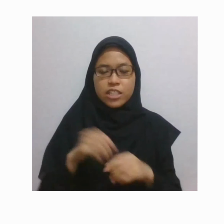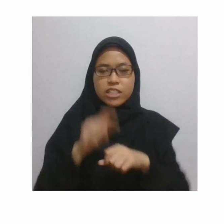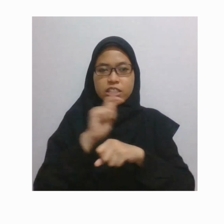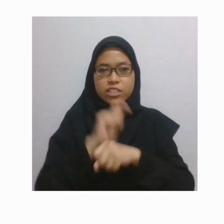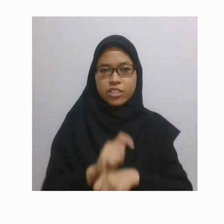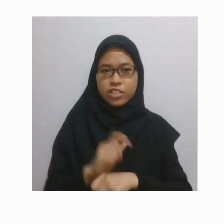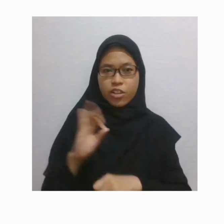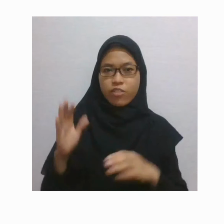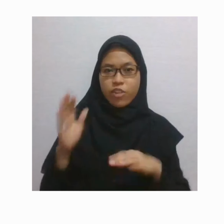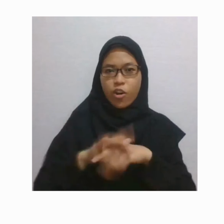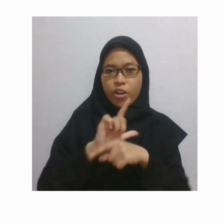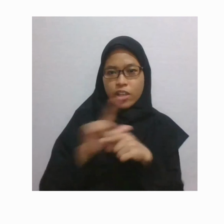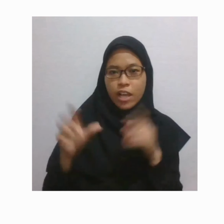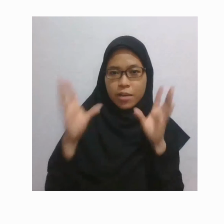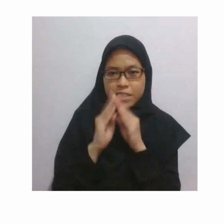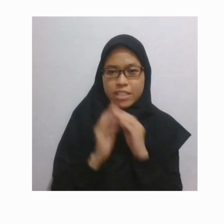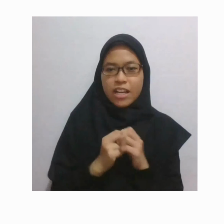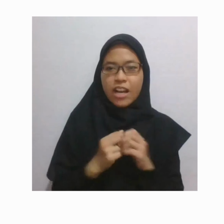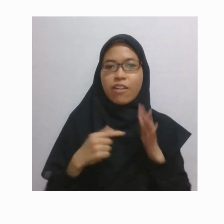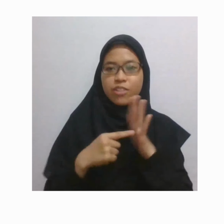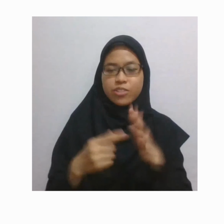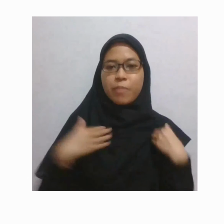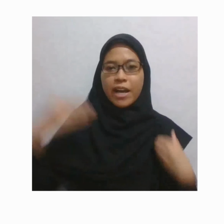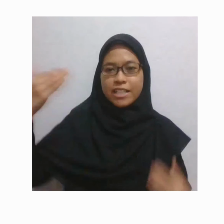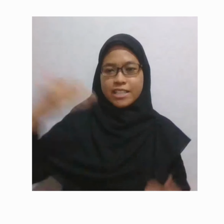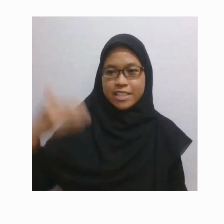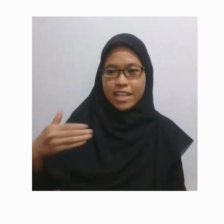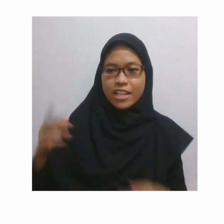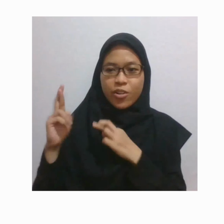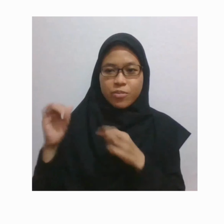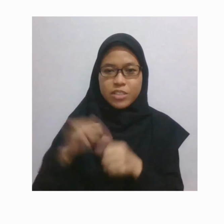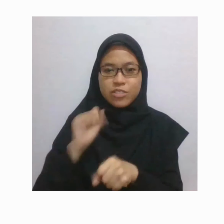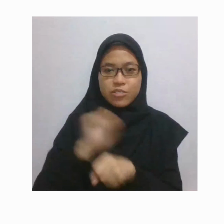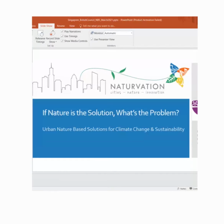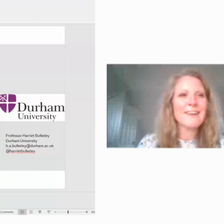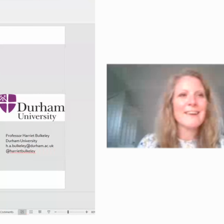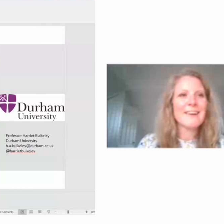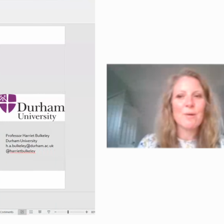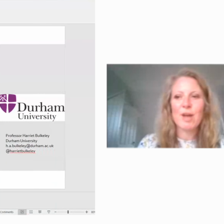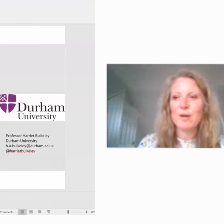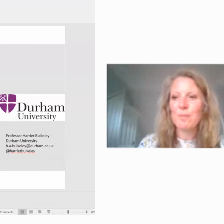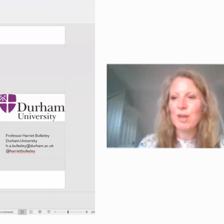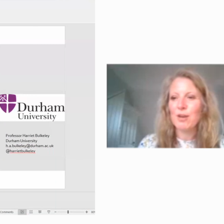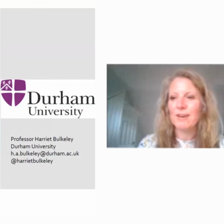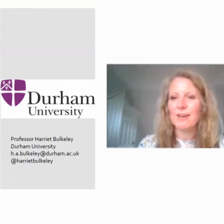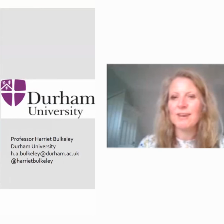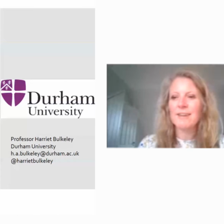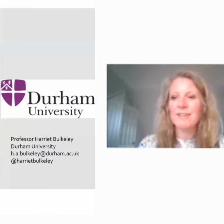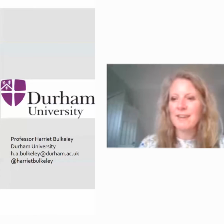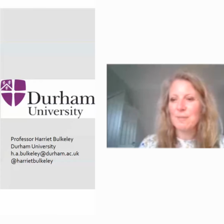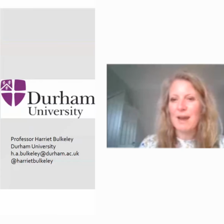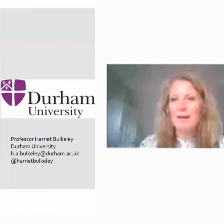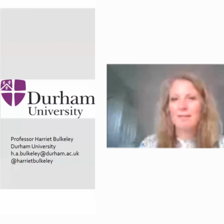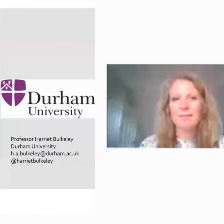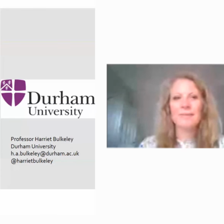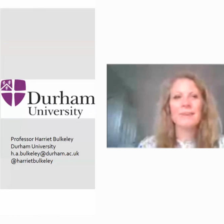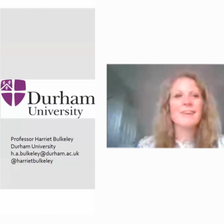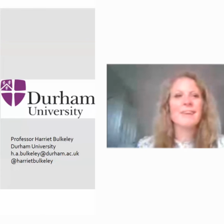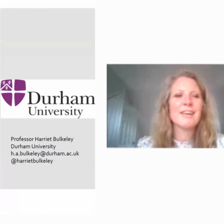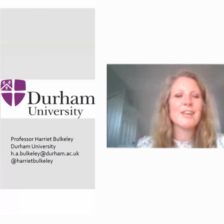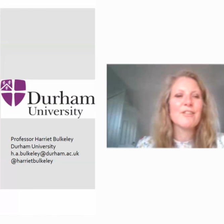of online meetings, I'm now going to share my slides and hope that this is going to work well for us all. And so I hope that you can see them